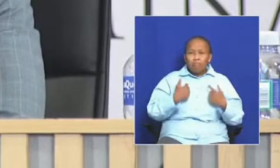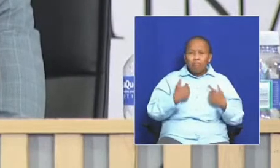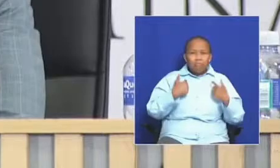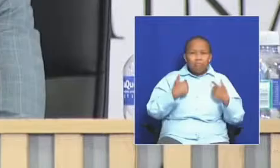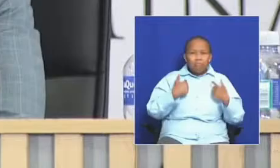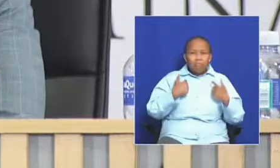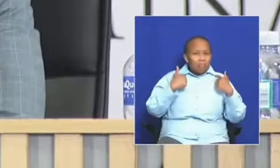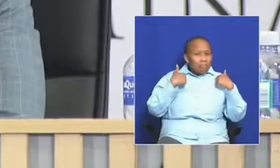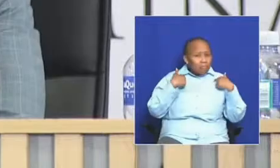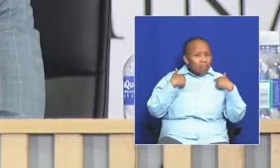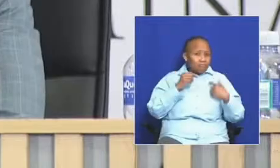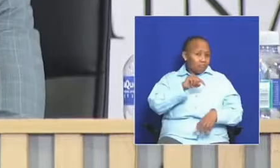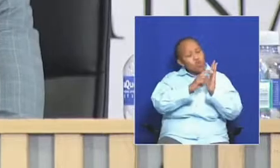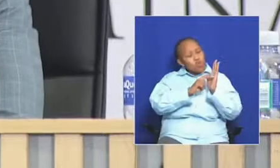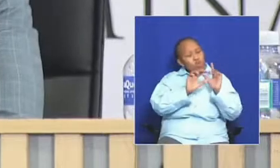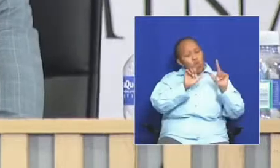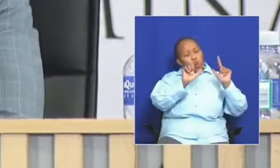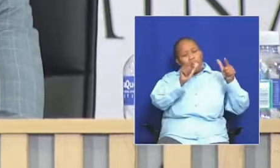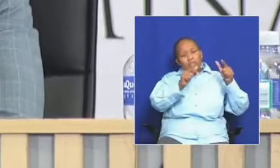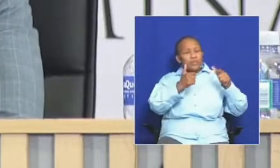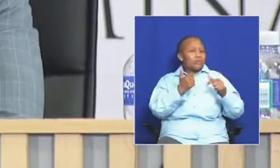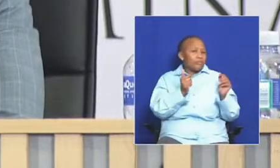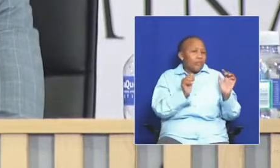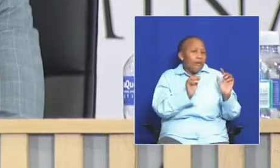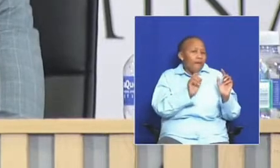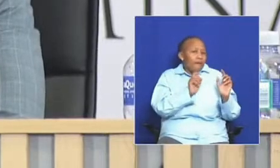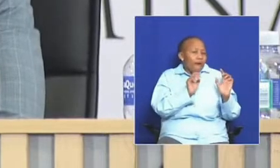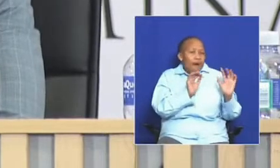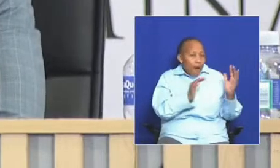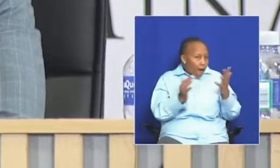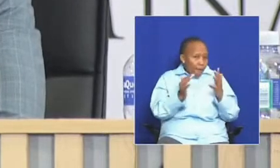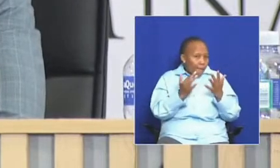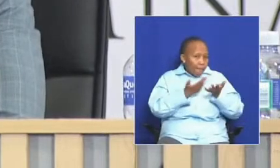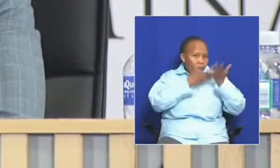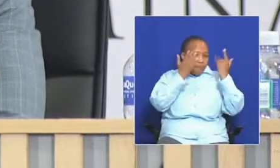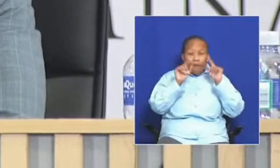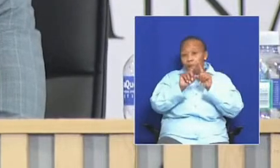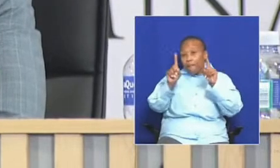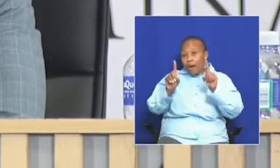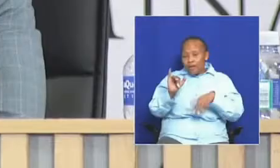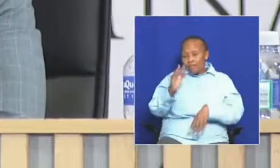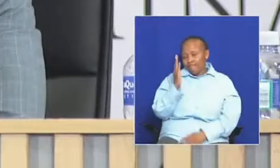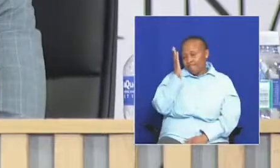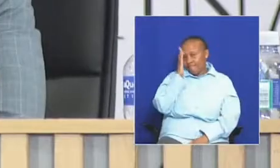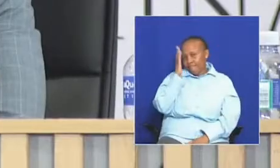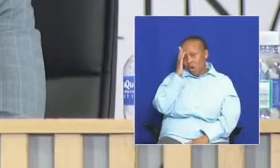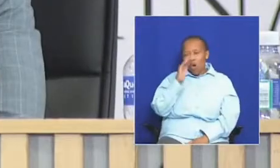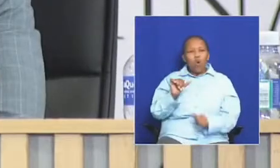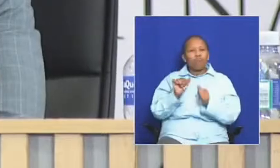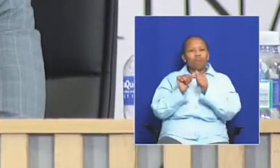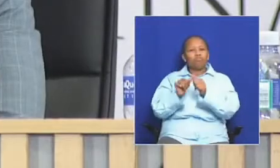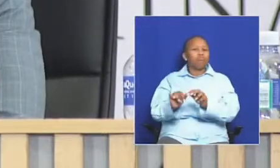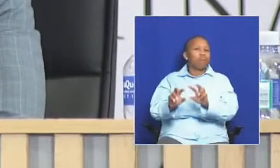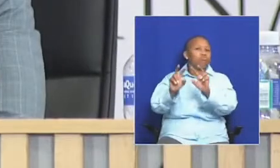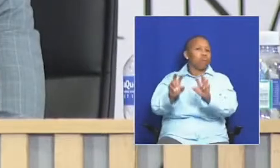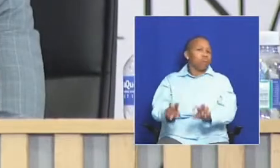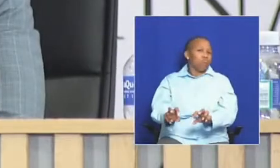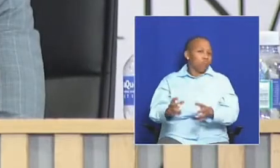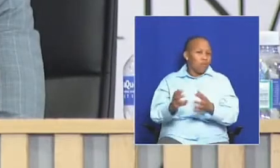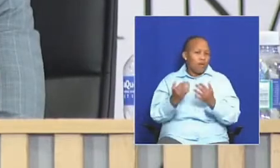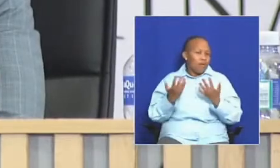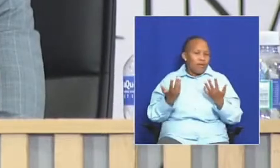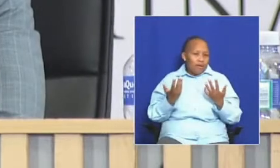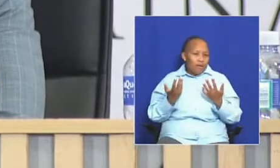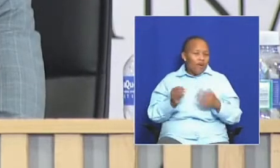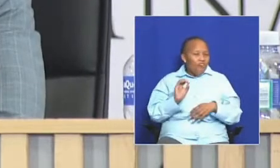but I don't know whether if there's does not that stand as why I do not want to answer a